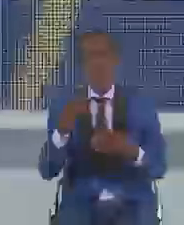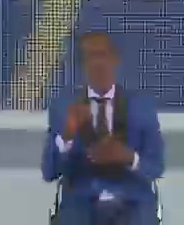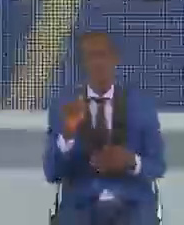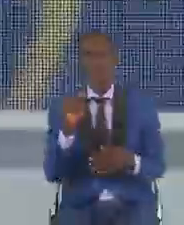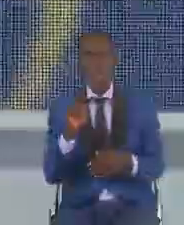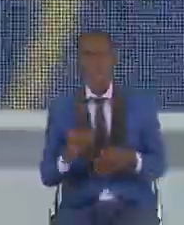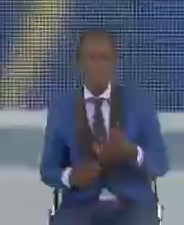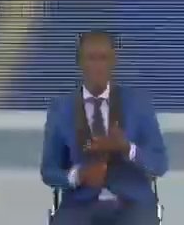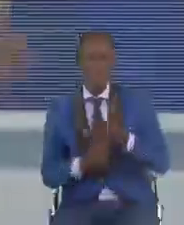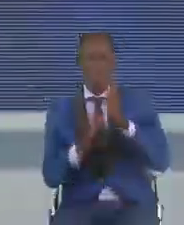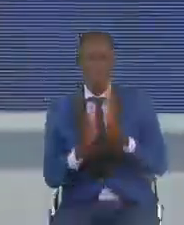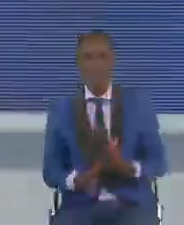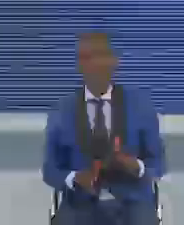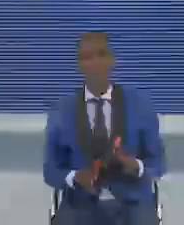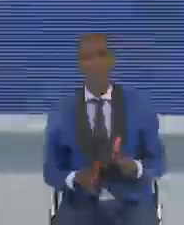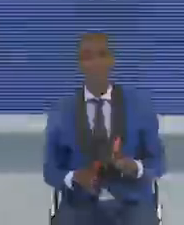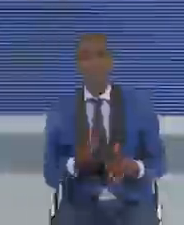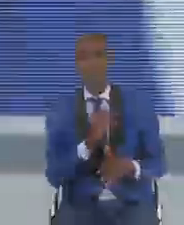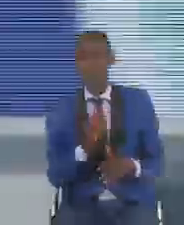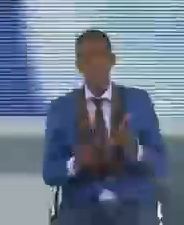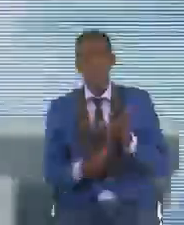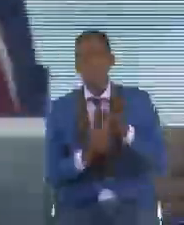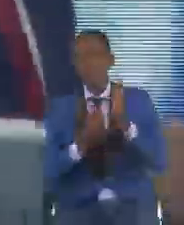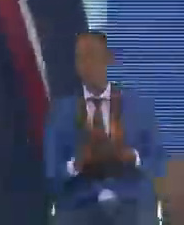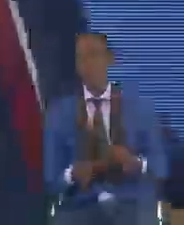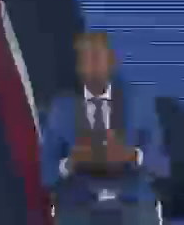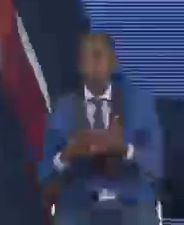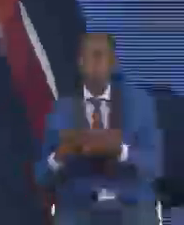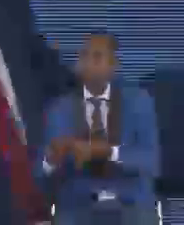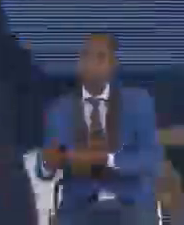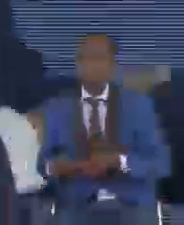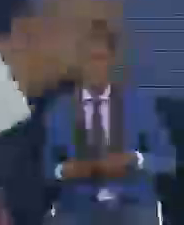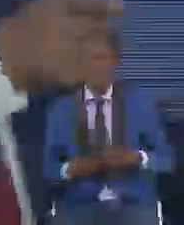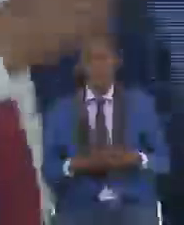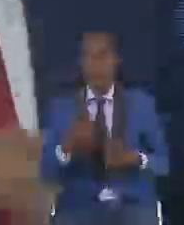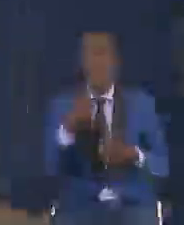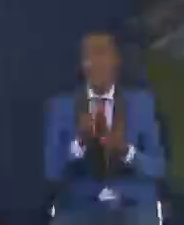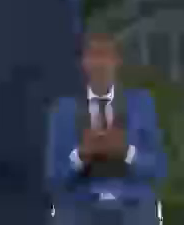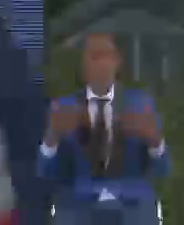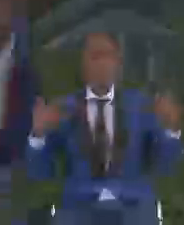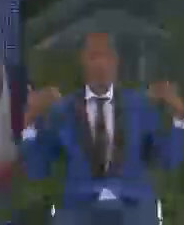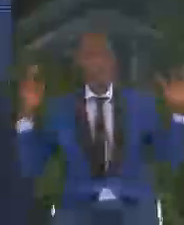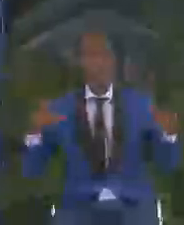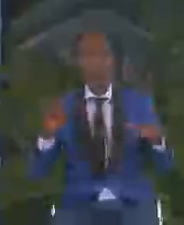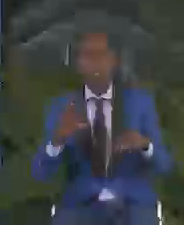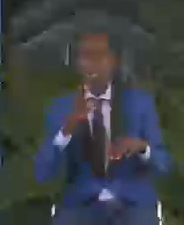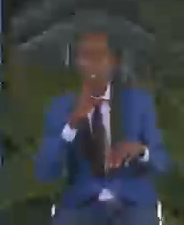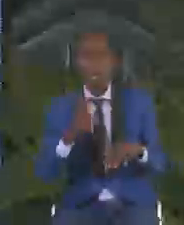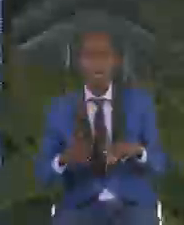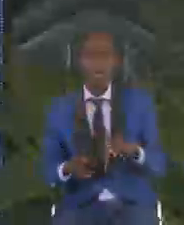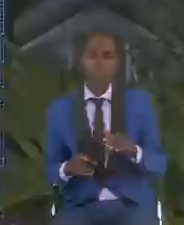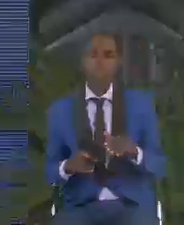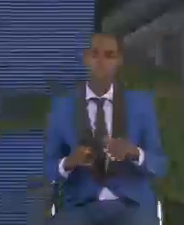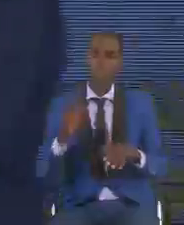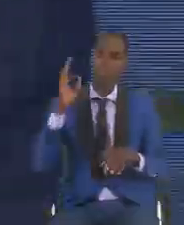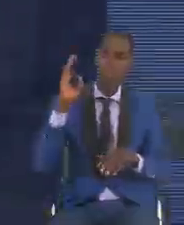assistance. The assistance is varied. He tells us angels are medicine spirits. They give assistance.